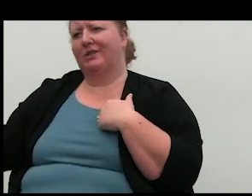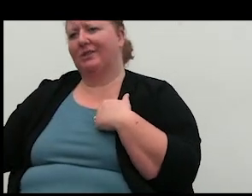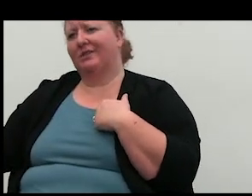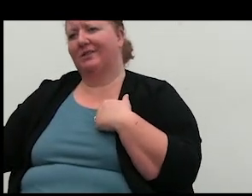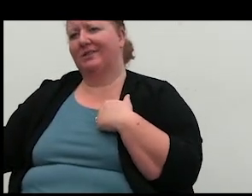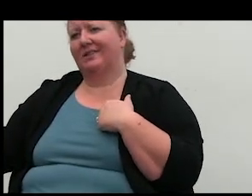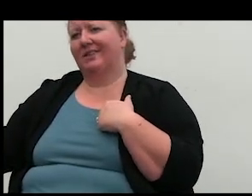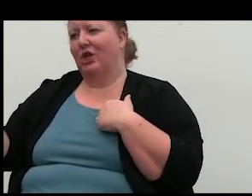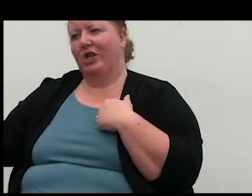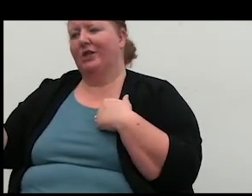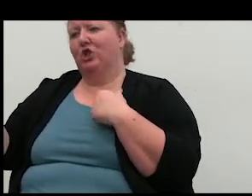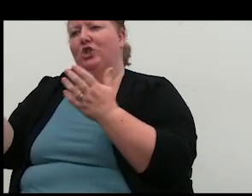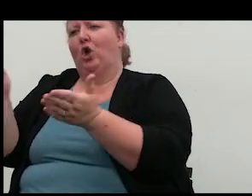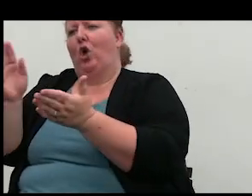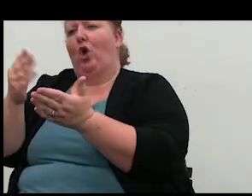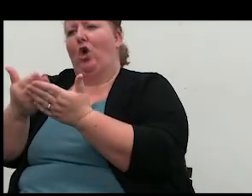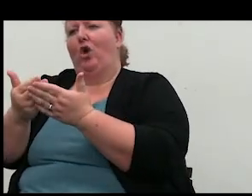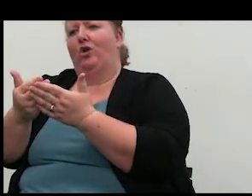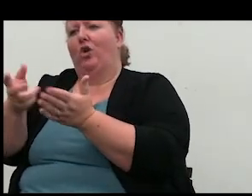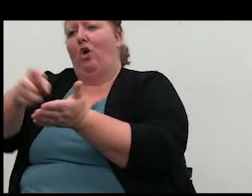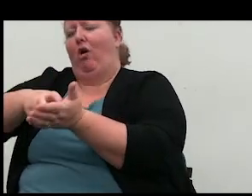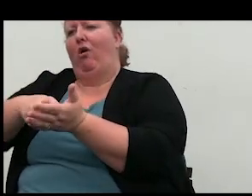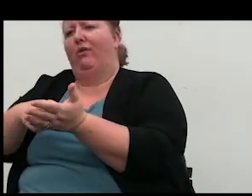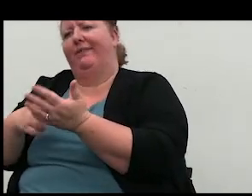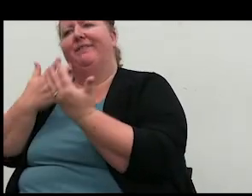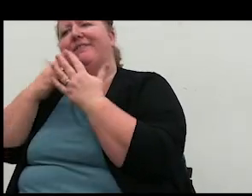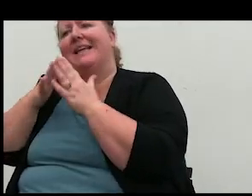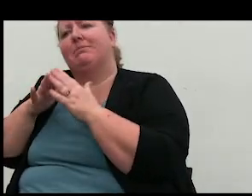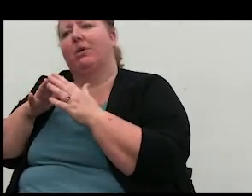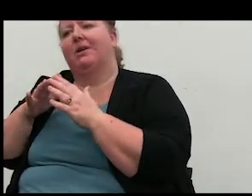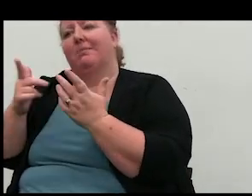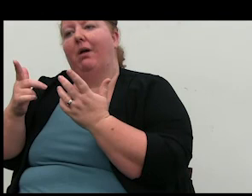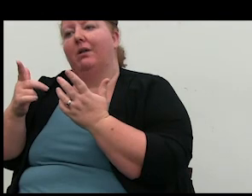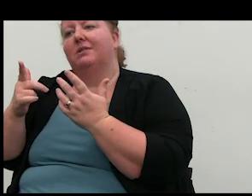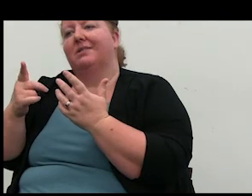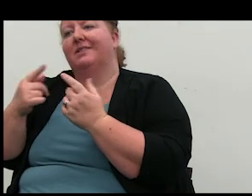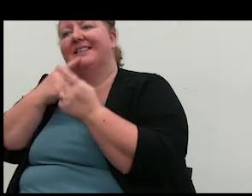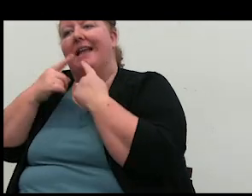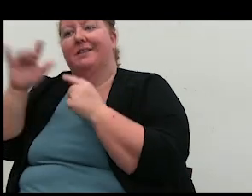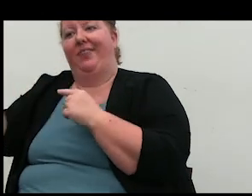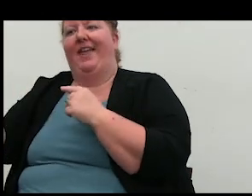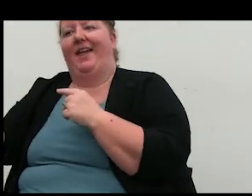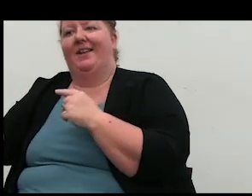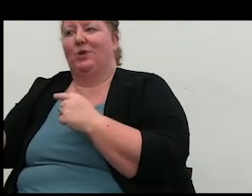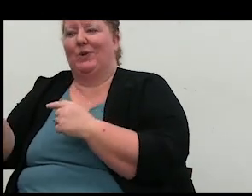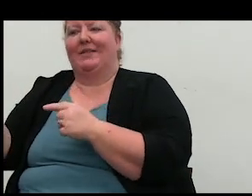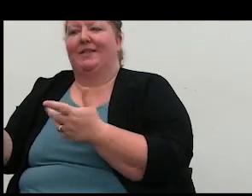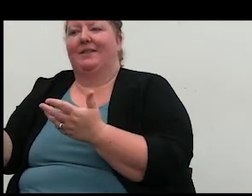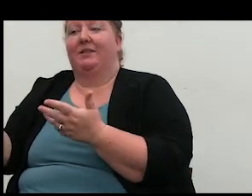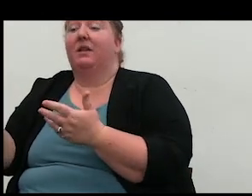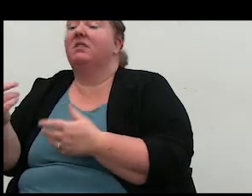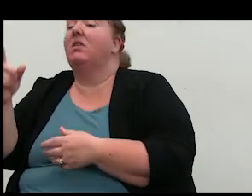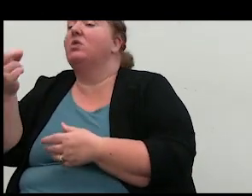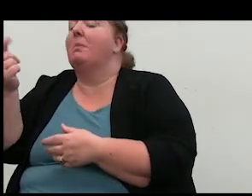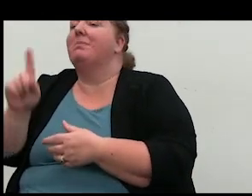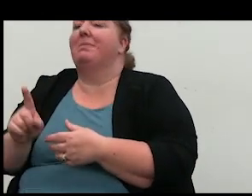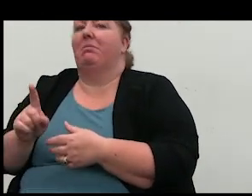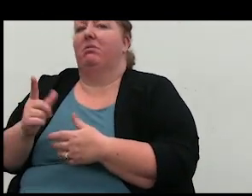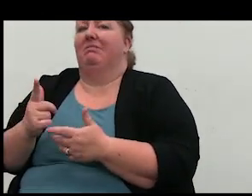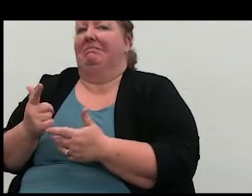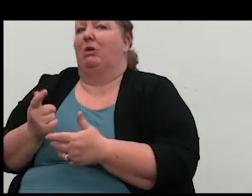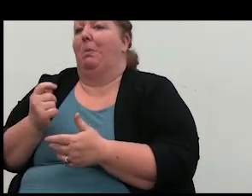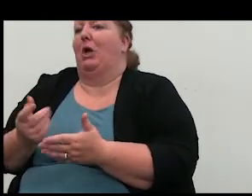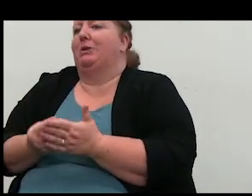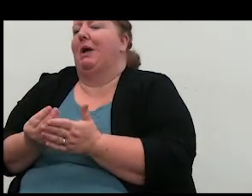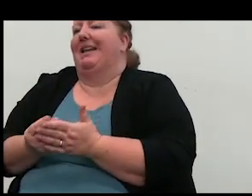data? And the other thing is that you then get in a stage where people without much money go, okay, well, I'll sell my